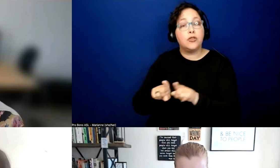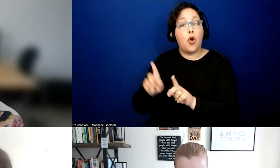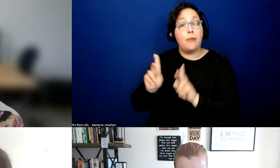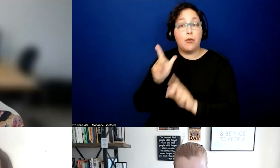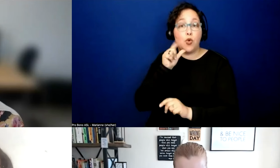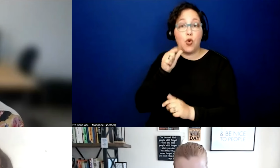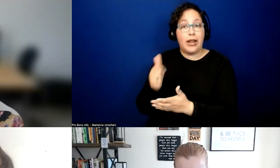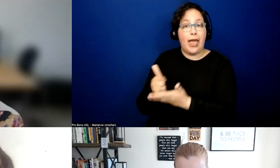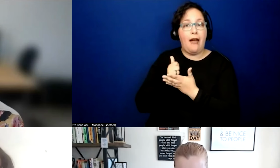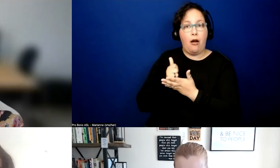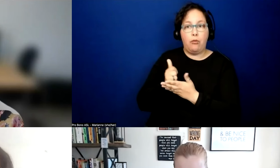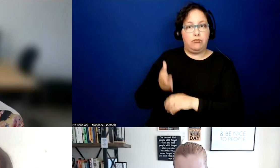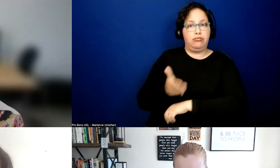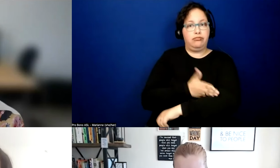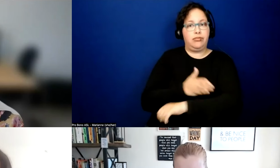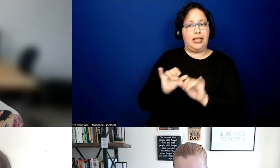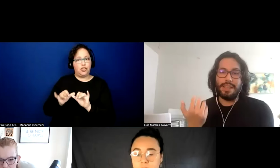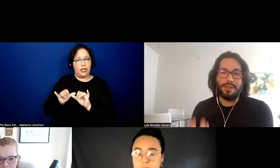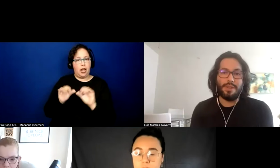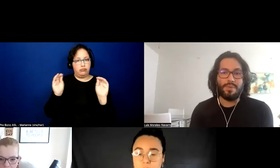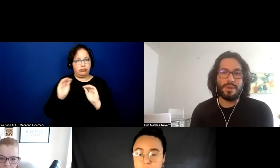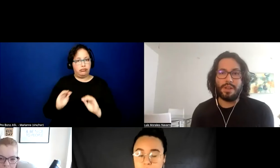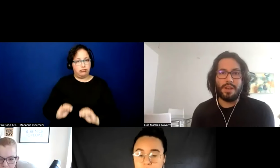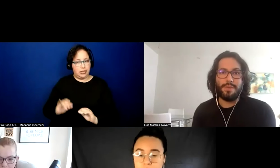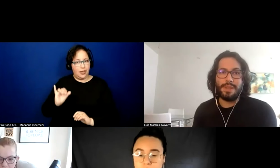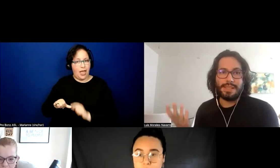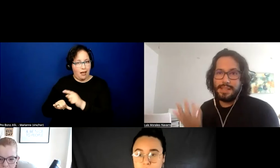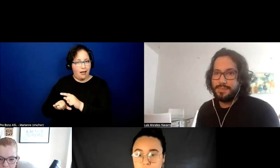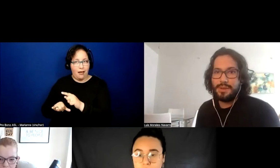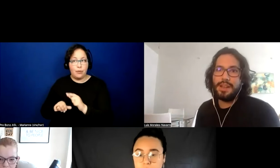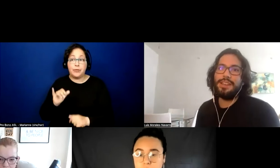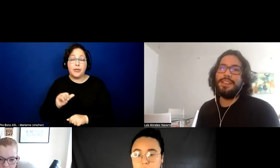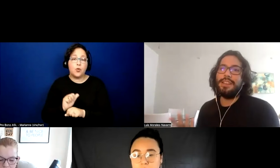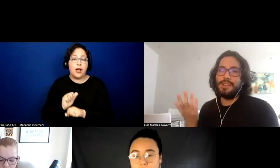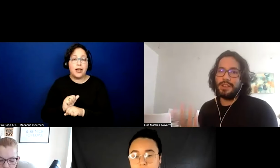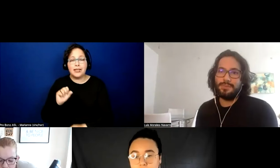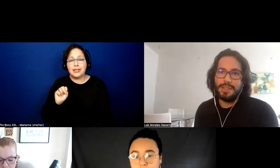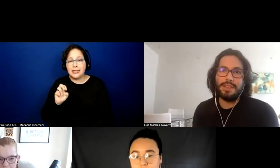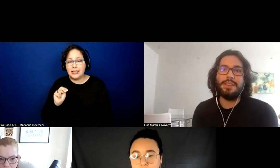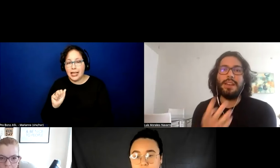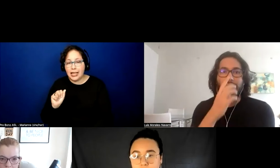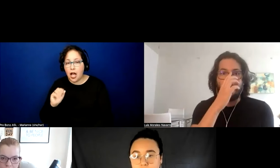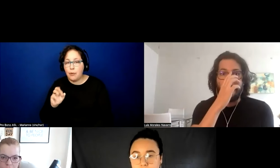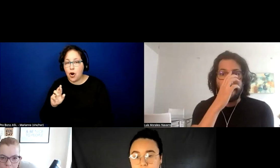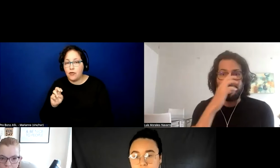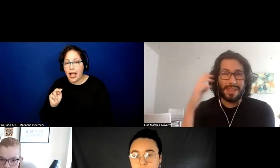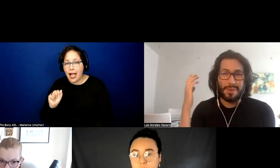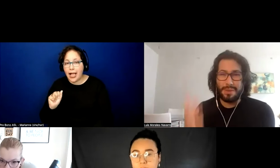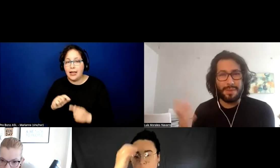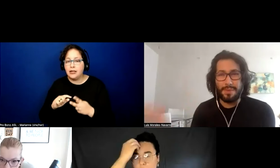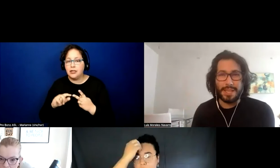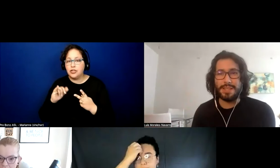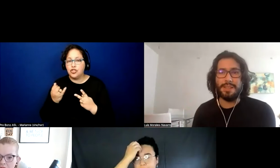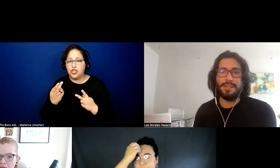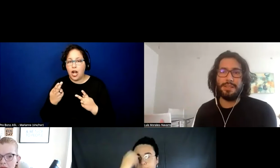help us engineer things together. And they're the work of like Sina Baran and Josh Mila, I think that has been